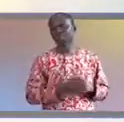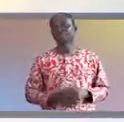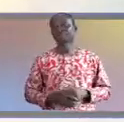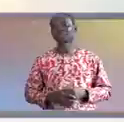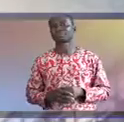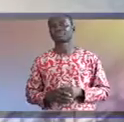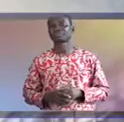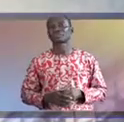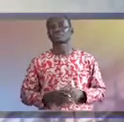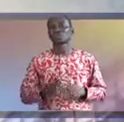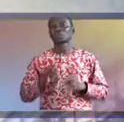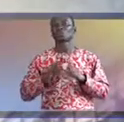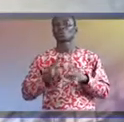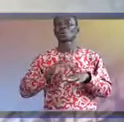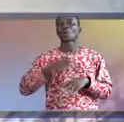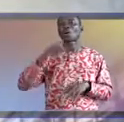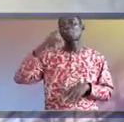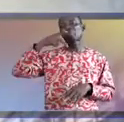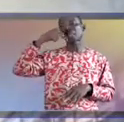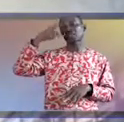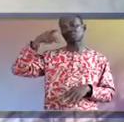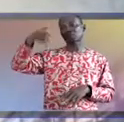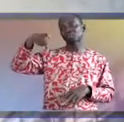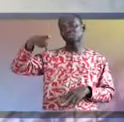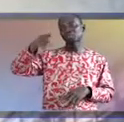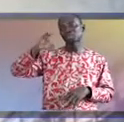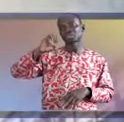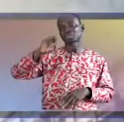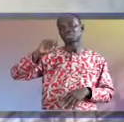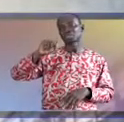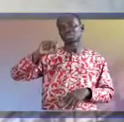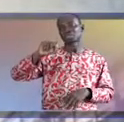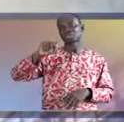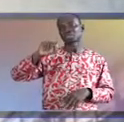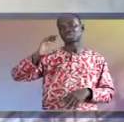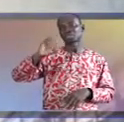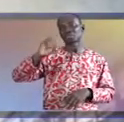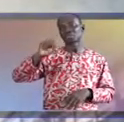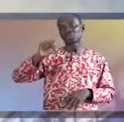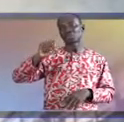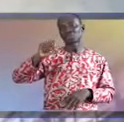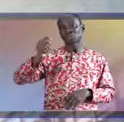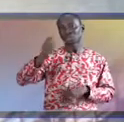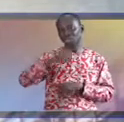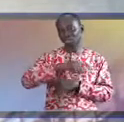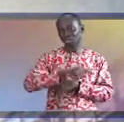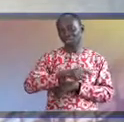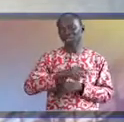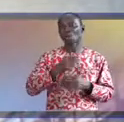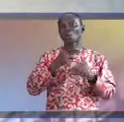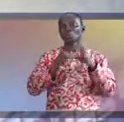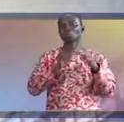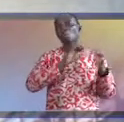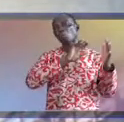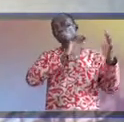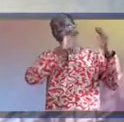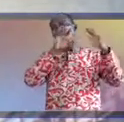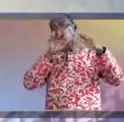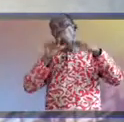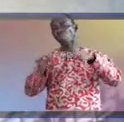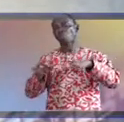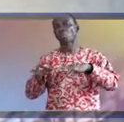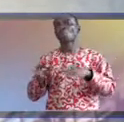no. Pentecost dano. Obeku, Jew for dumye nua. Na wun yina efri Galilee. So we can catch my food, you may eat me,